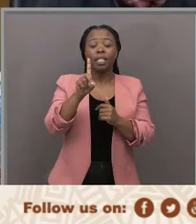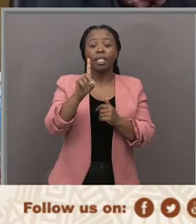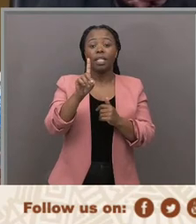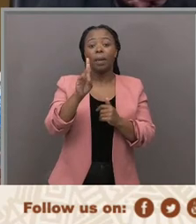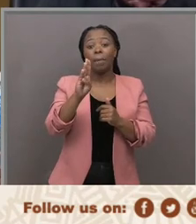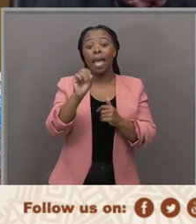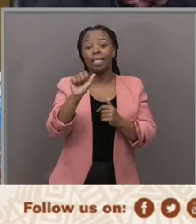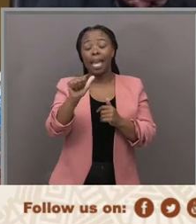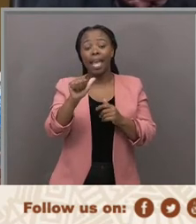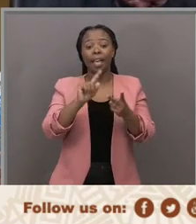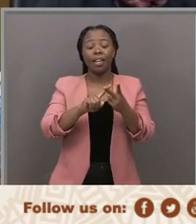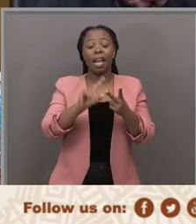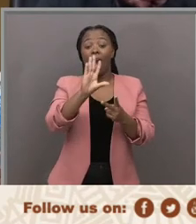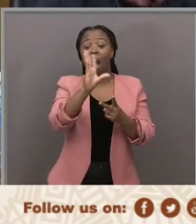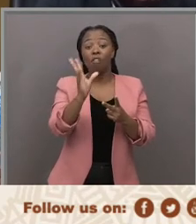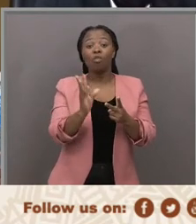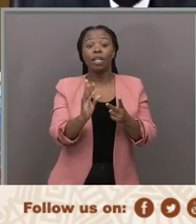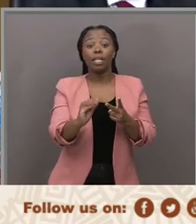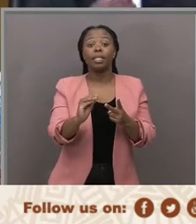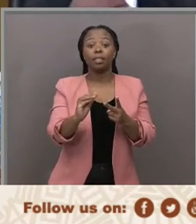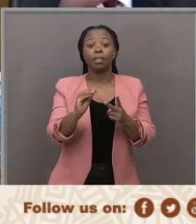Bank, as well as